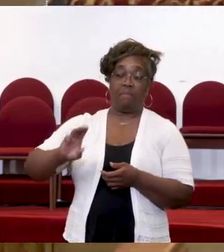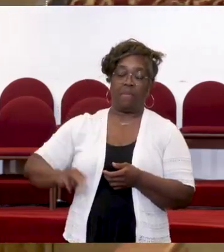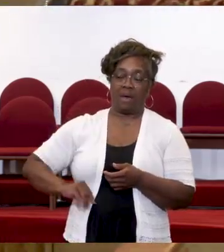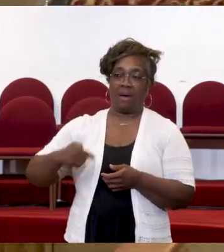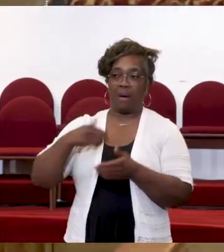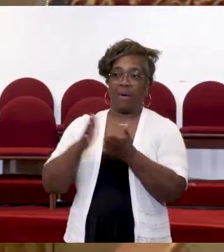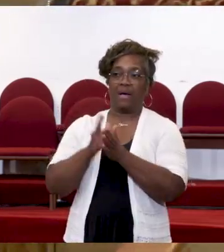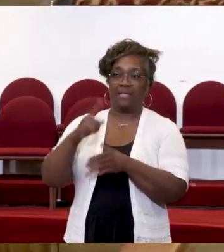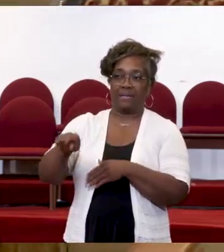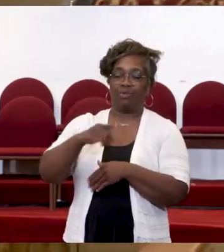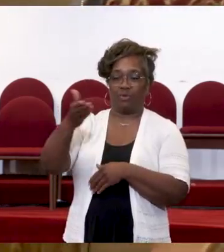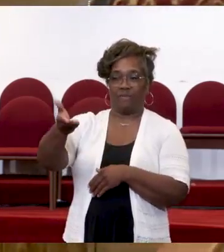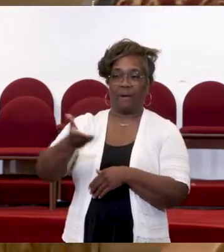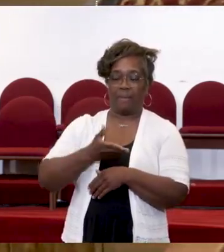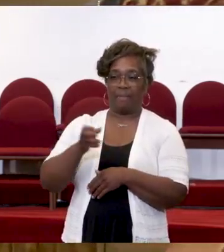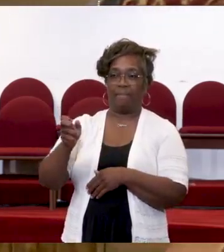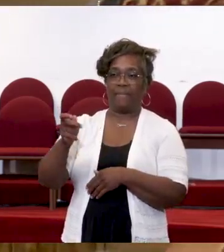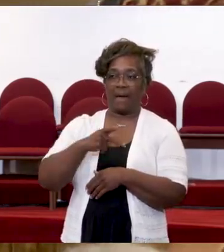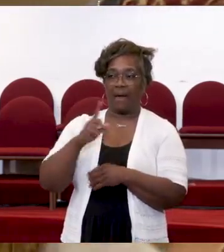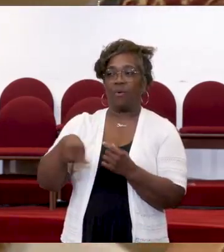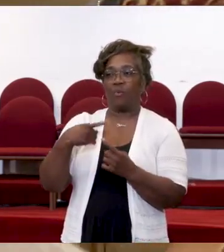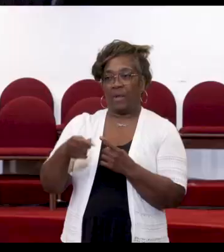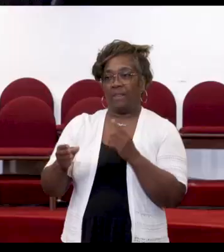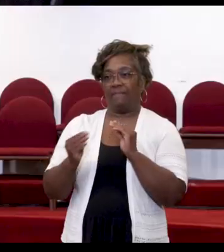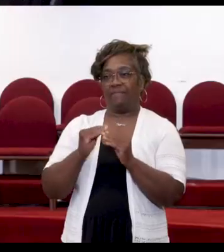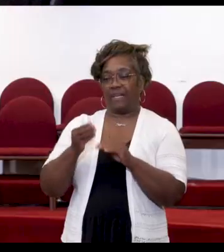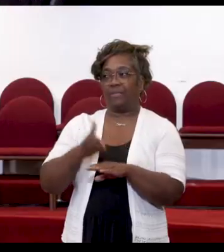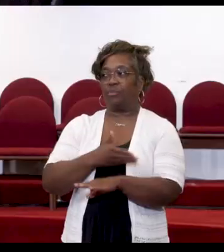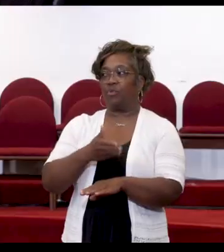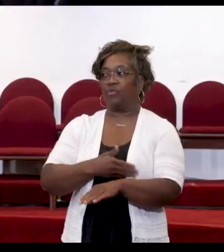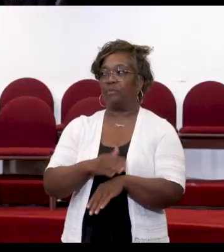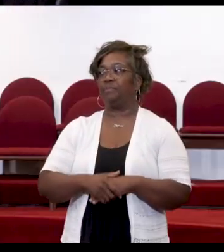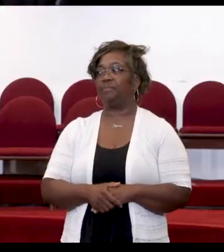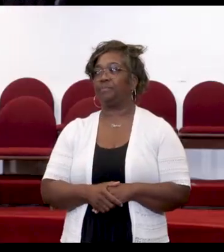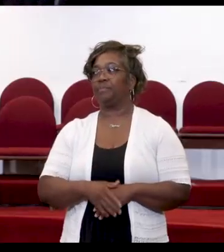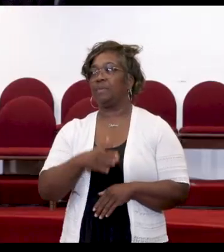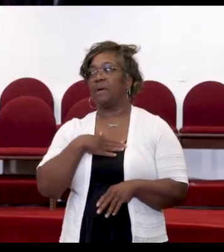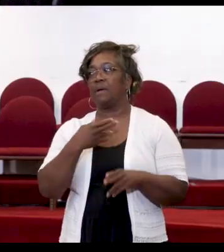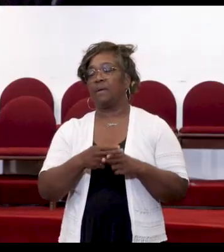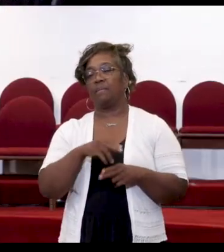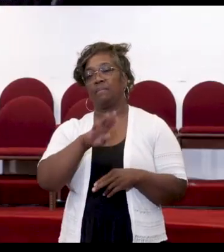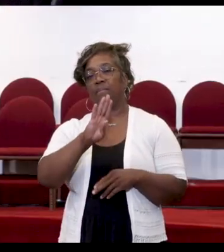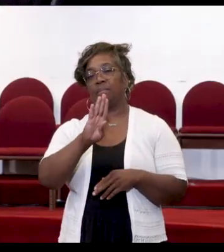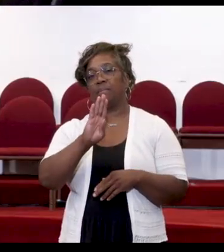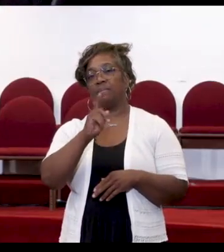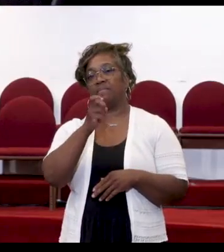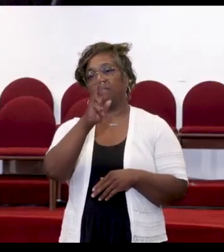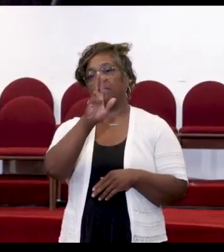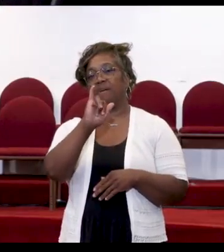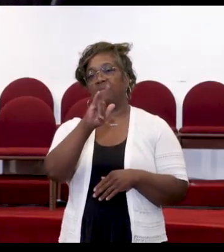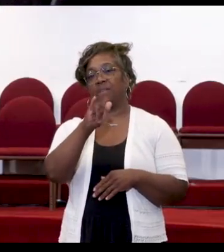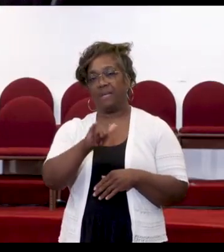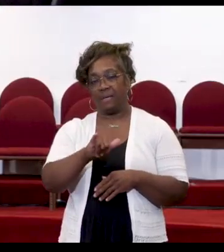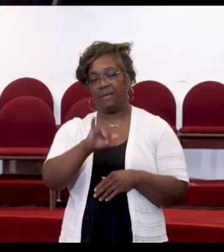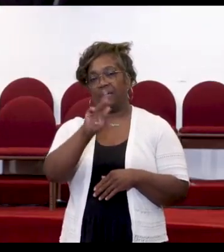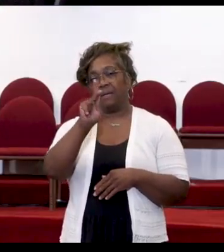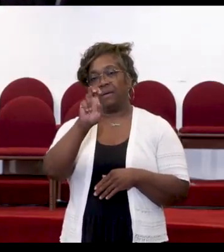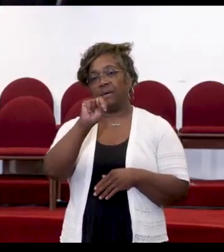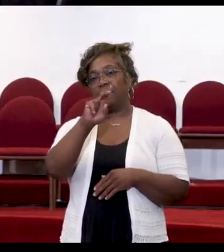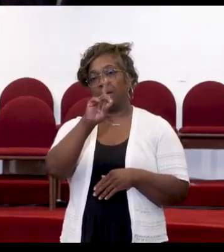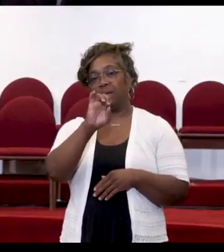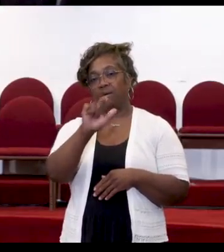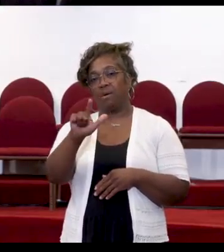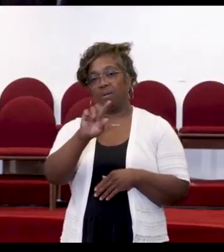ahead. Tell us your name, what neighborhood you're from. So, my name is Beverly Kendall Walker. I live in West Village. I also